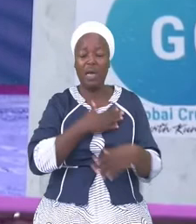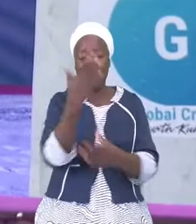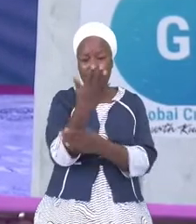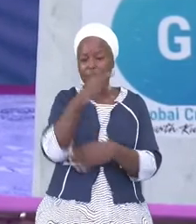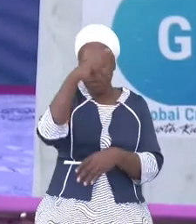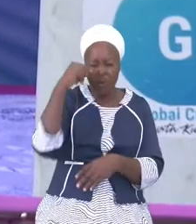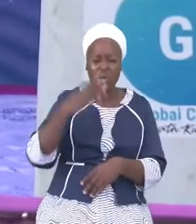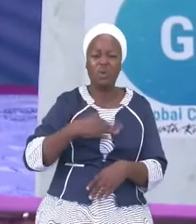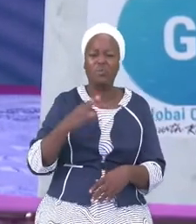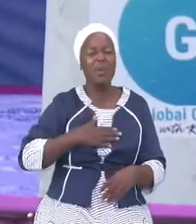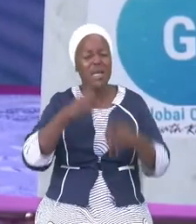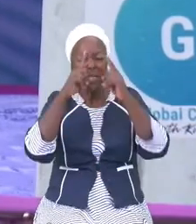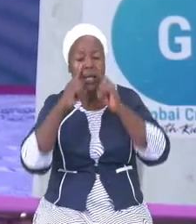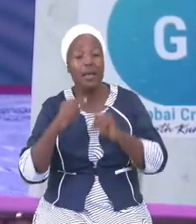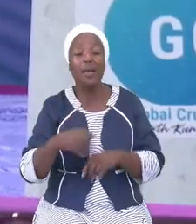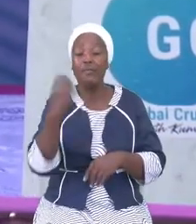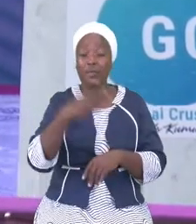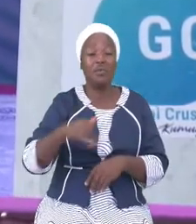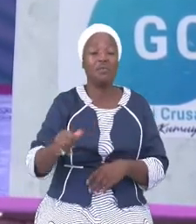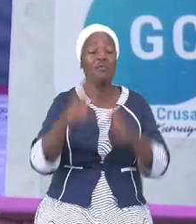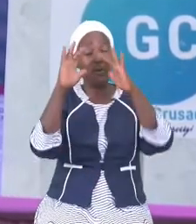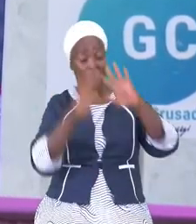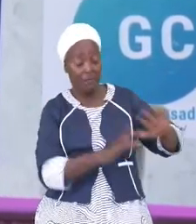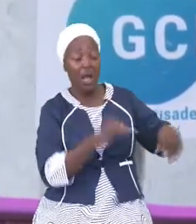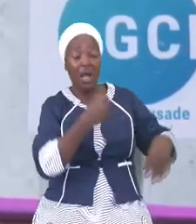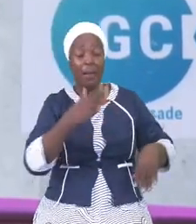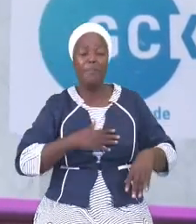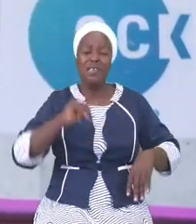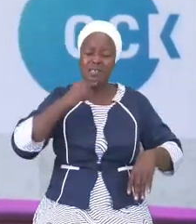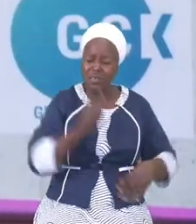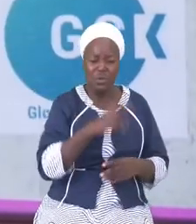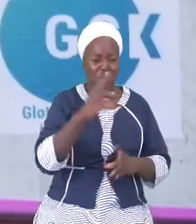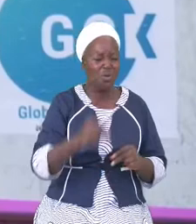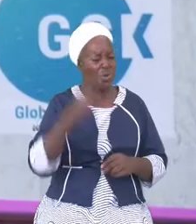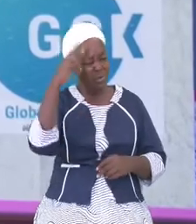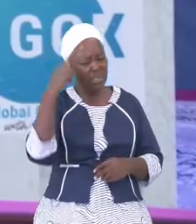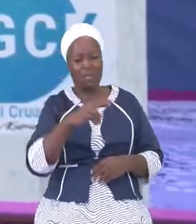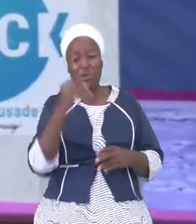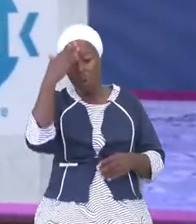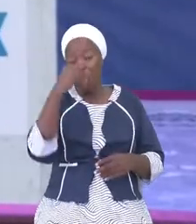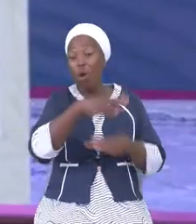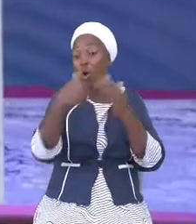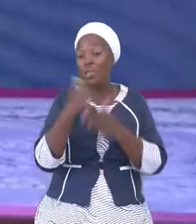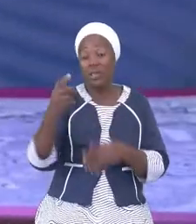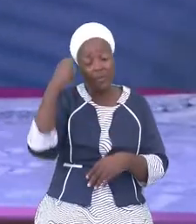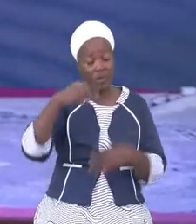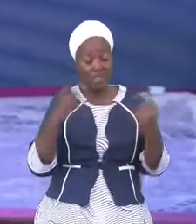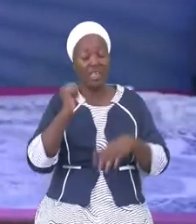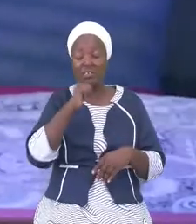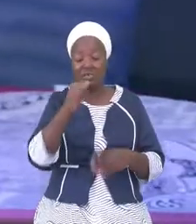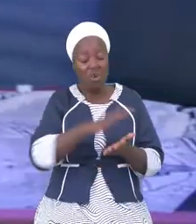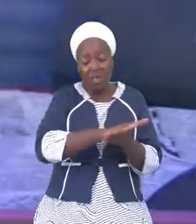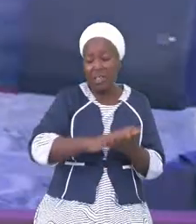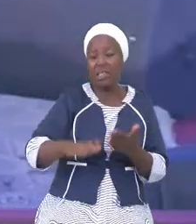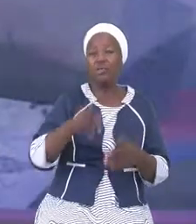could my tears forever flow and my zeal no respite know? All these for sin cannot atone. Thou